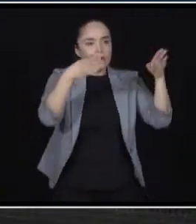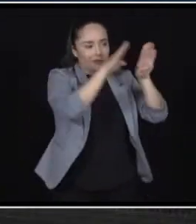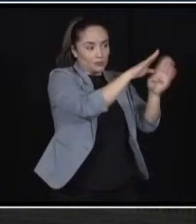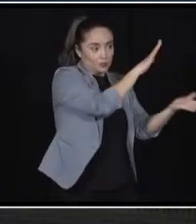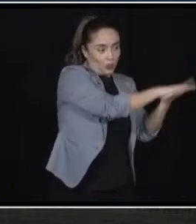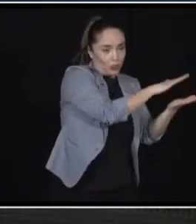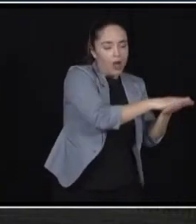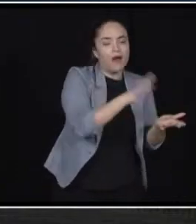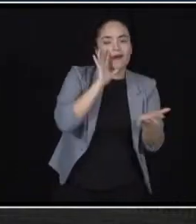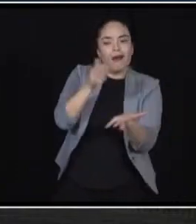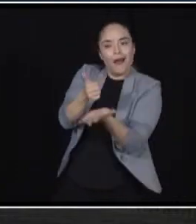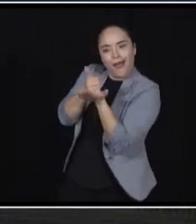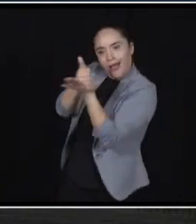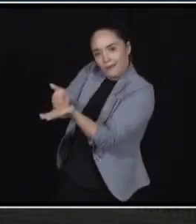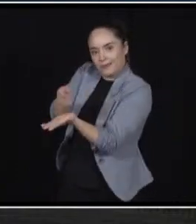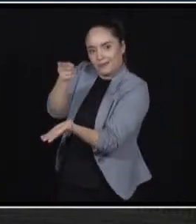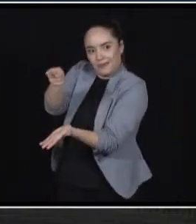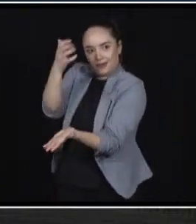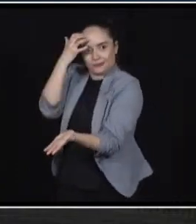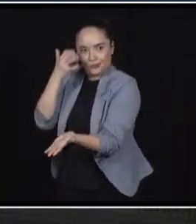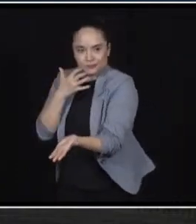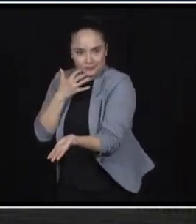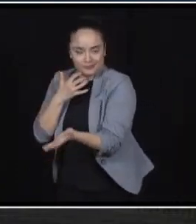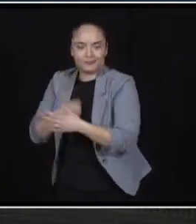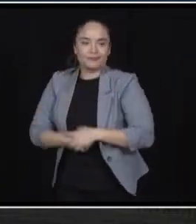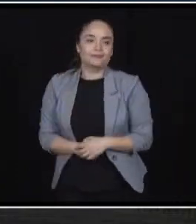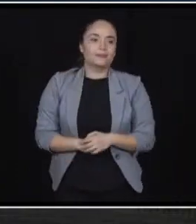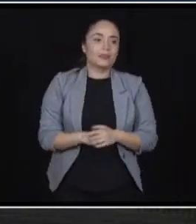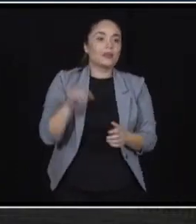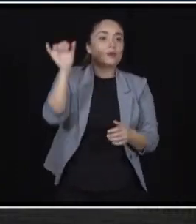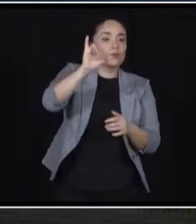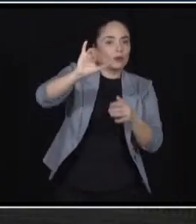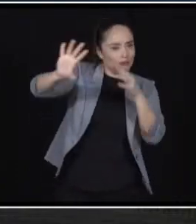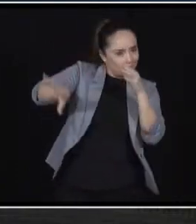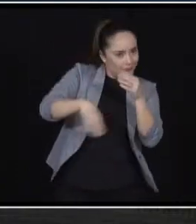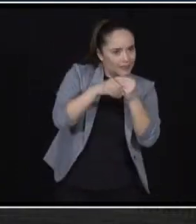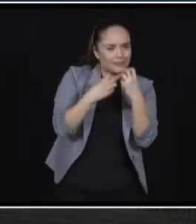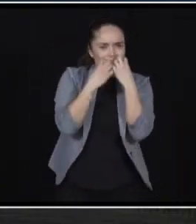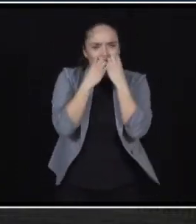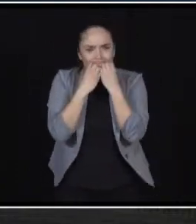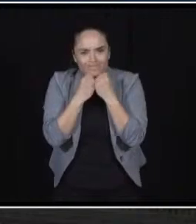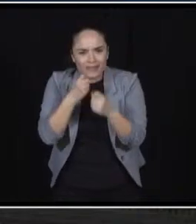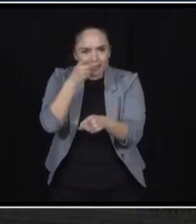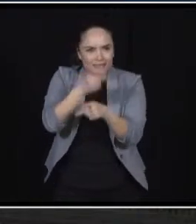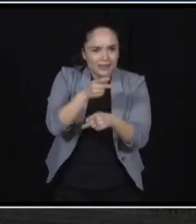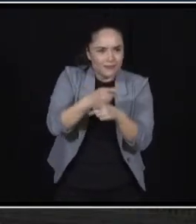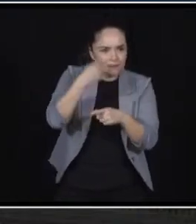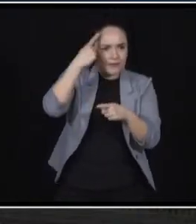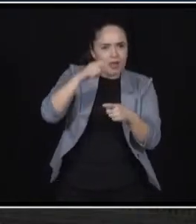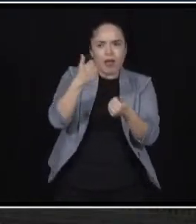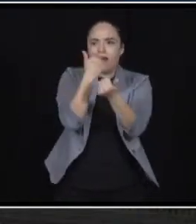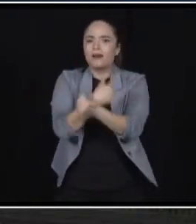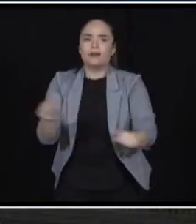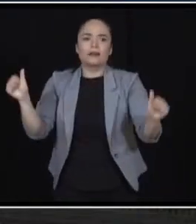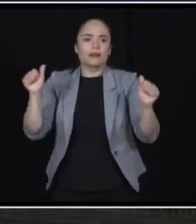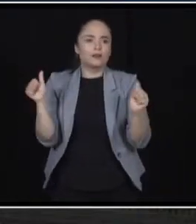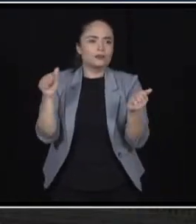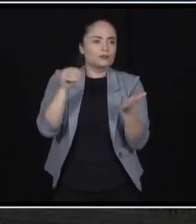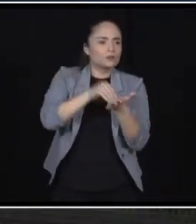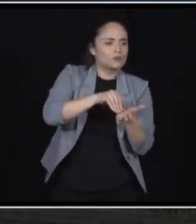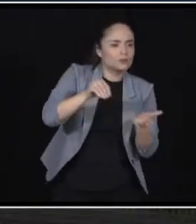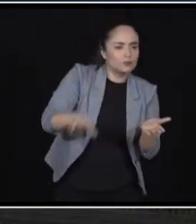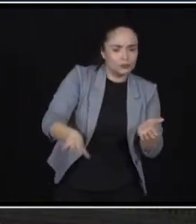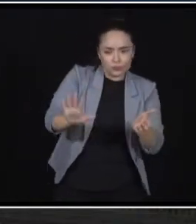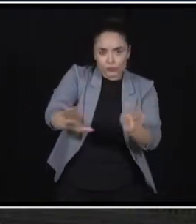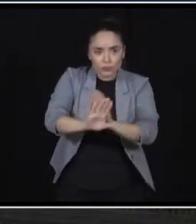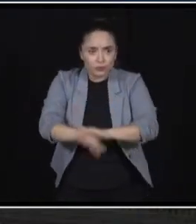well as adding in essential care for the older students that can be made available during this time, which we didn't have open